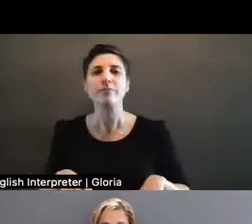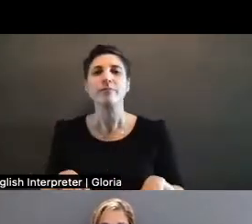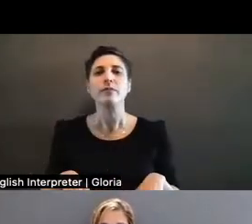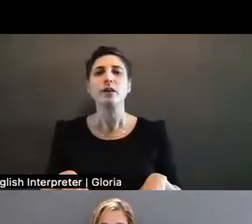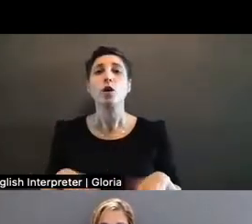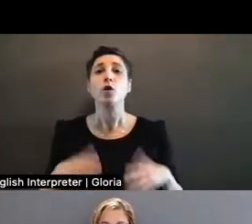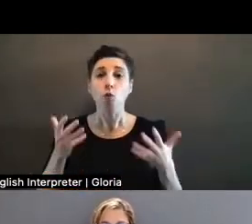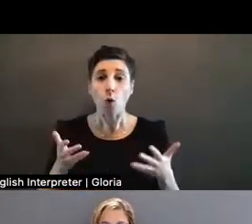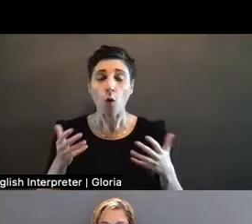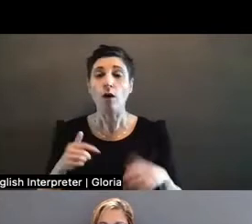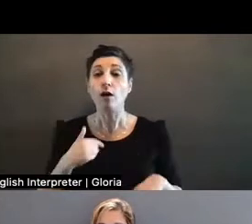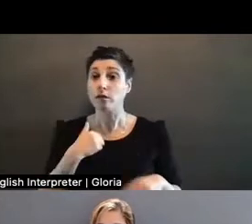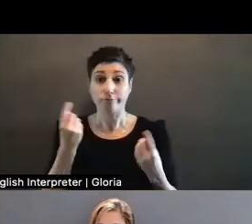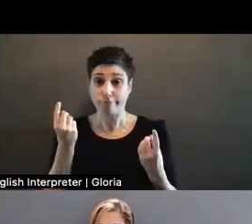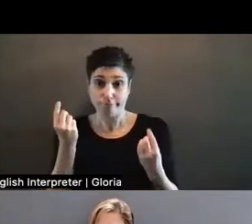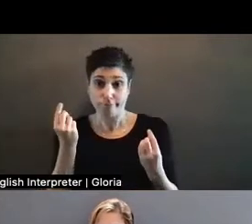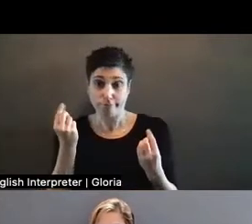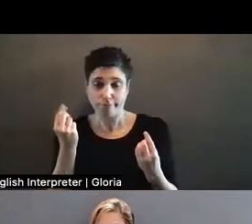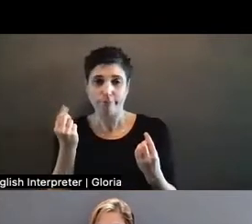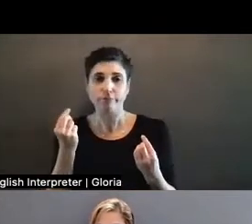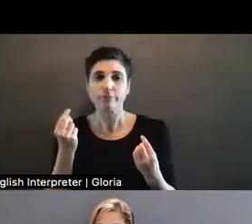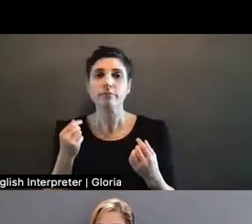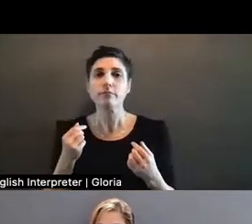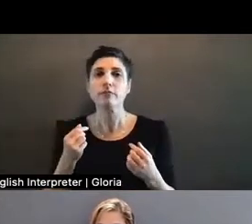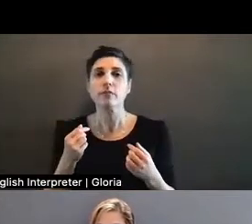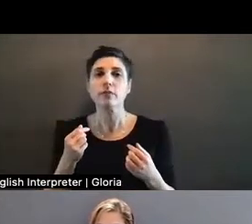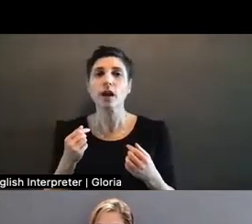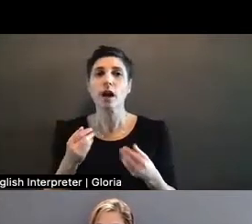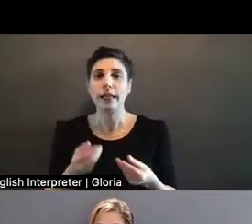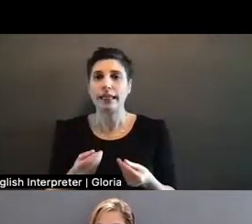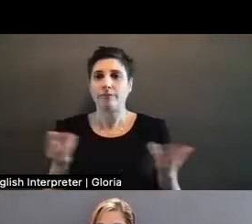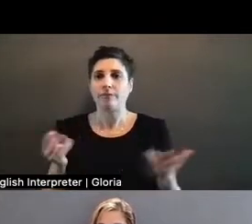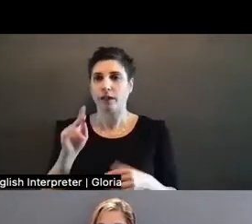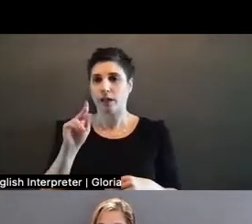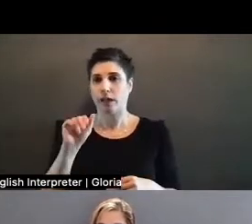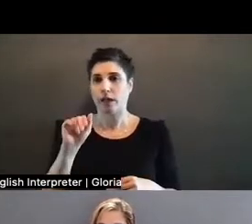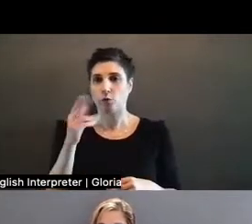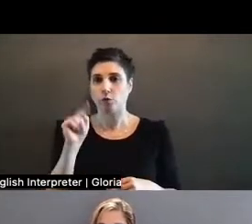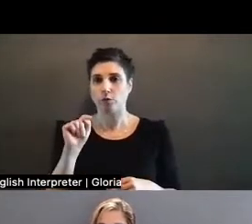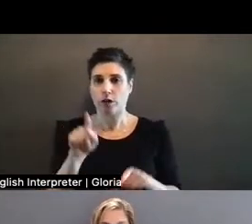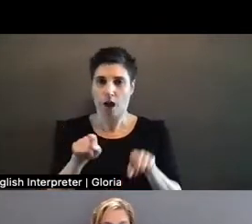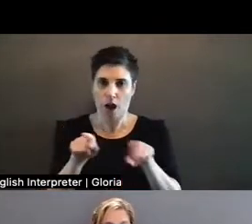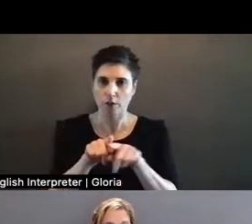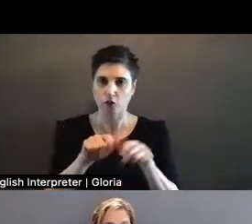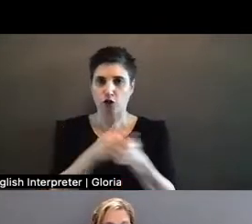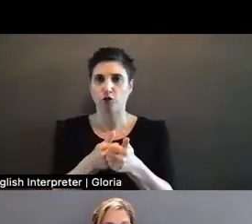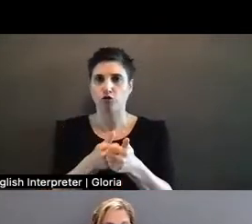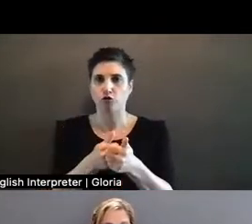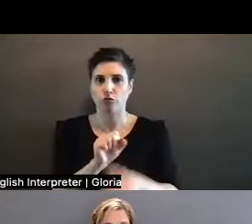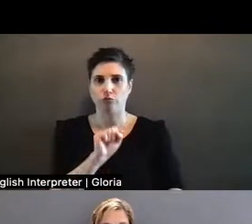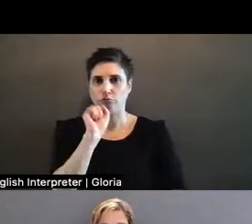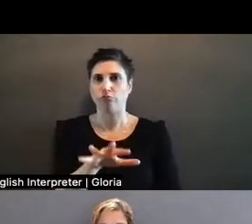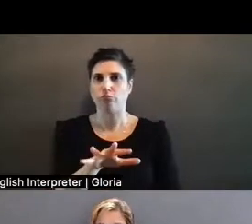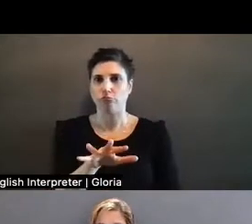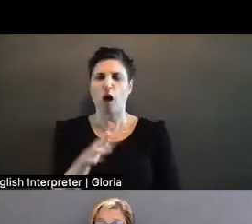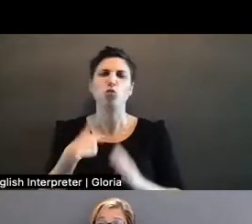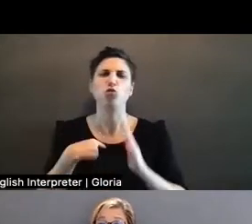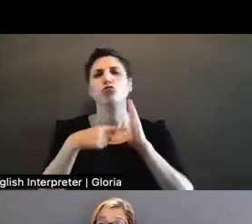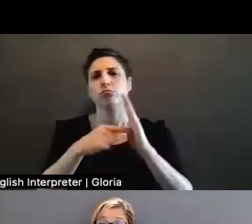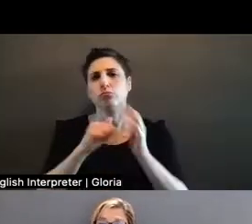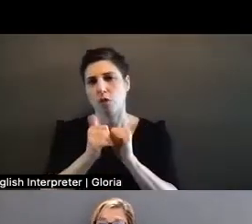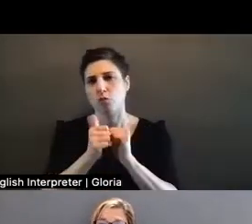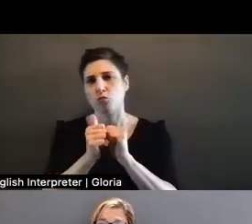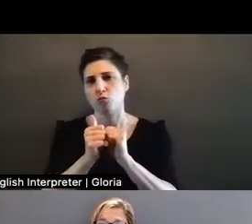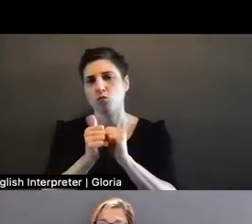And then what we do is we assign it as a challenge. And so I'll show you how to do that as well when I log into Kahoot.